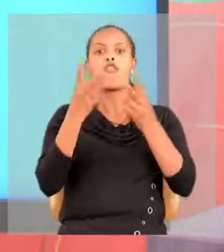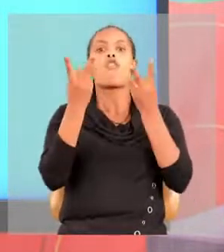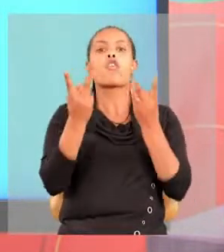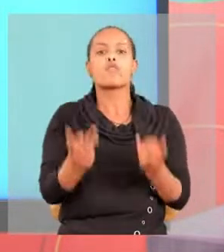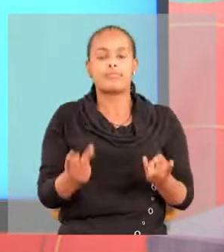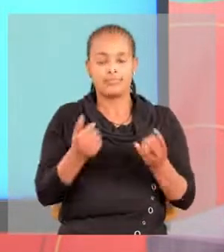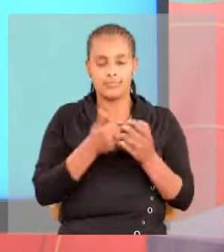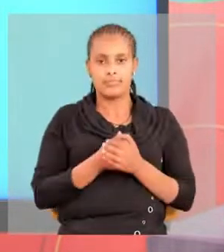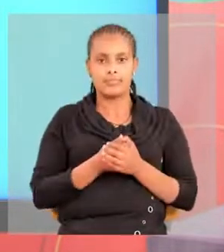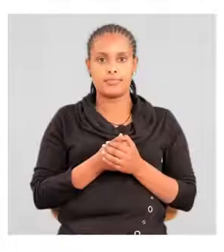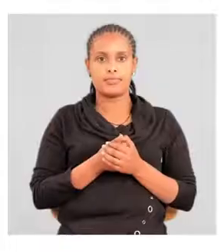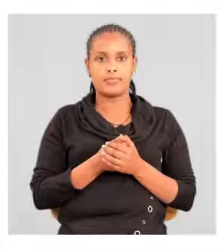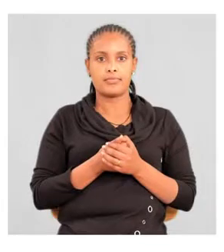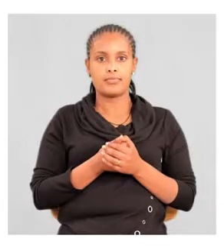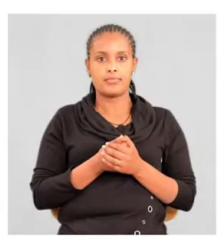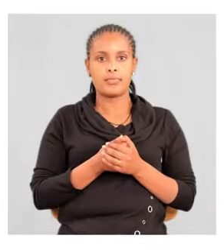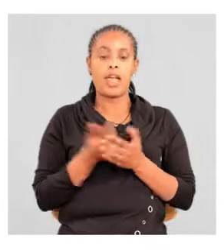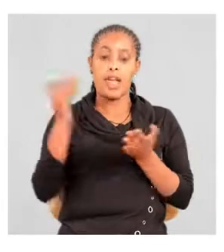volume.